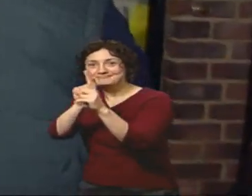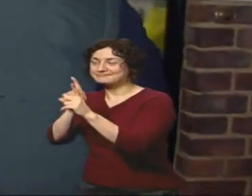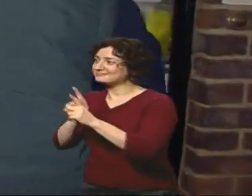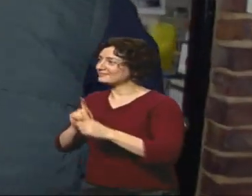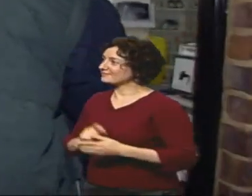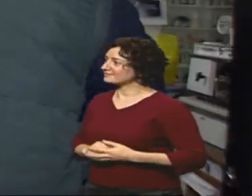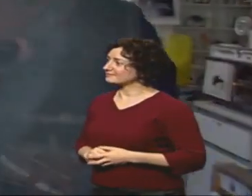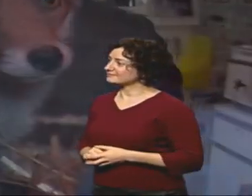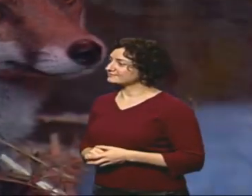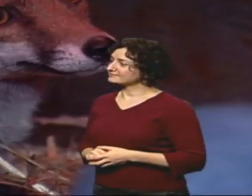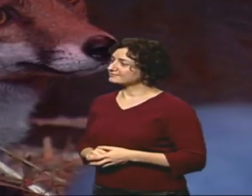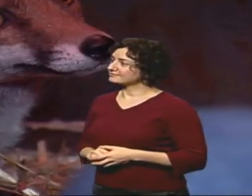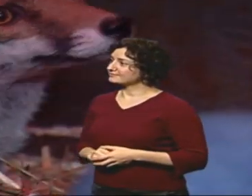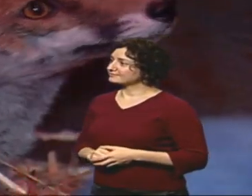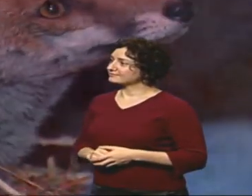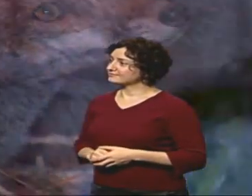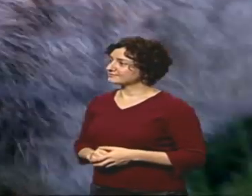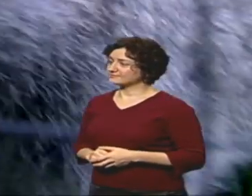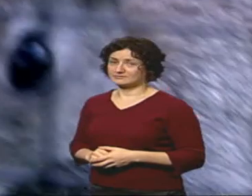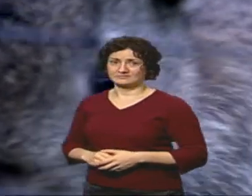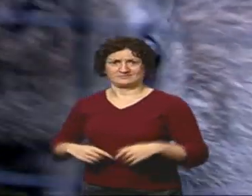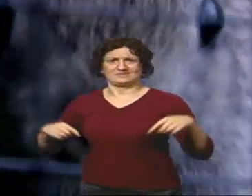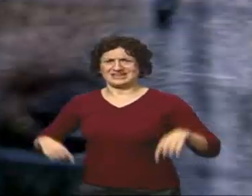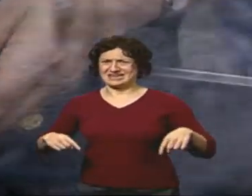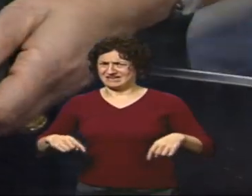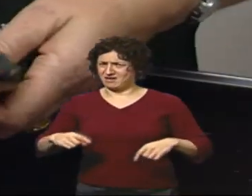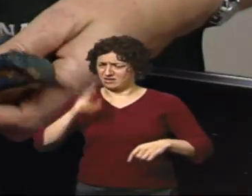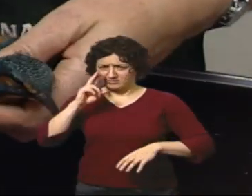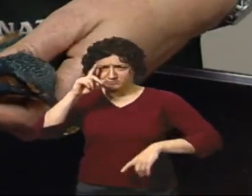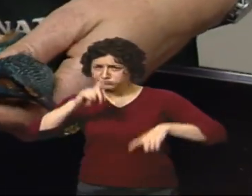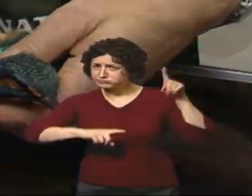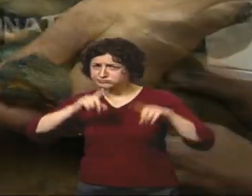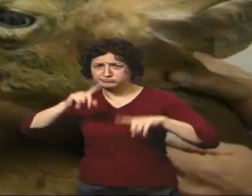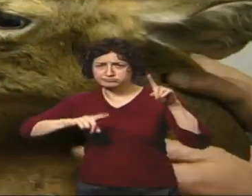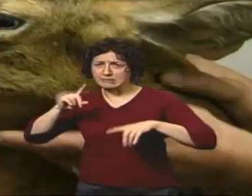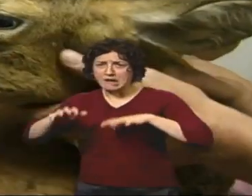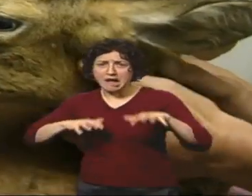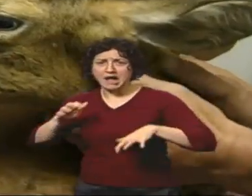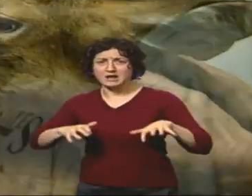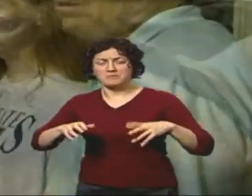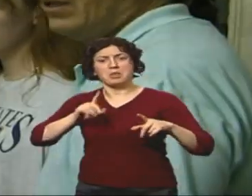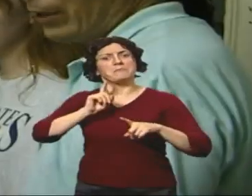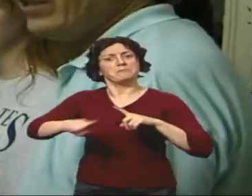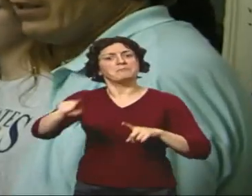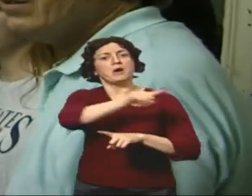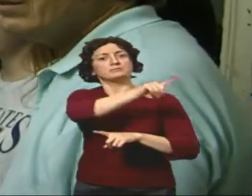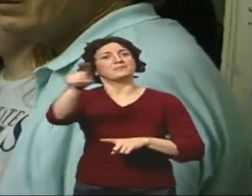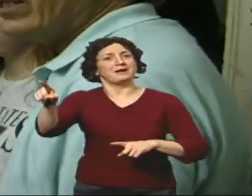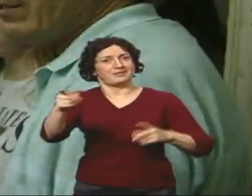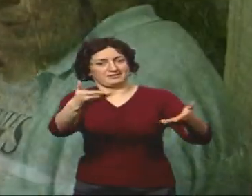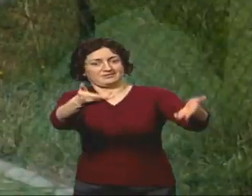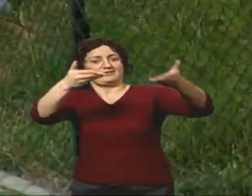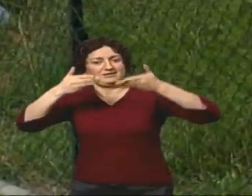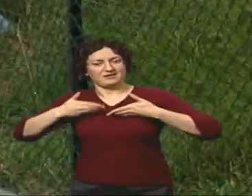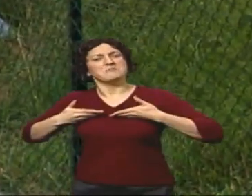At Wildlife Aid, during the course of a year, we see many different types of British wildlife. We receive a lot of patients brought in to us by members of the